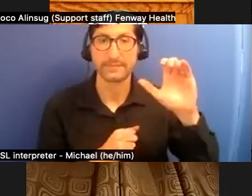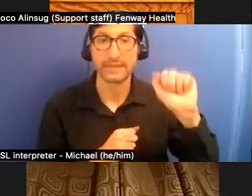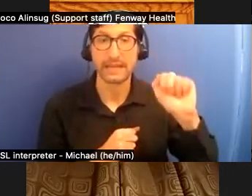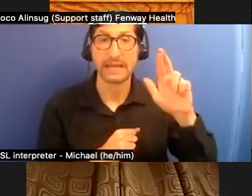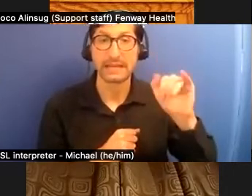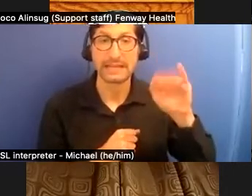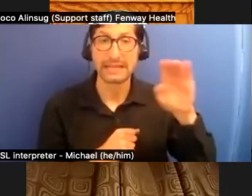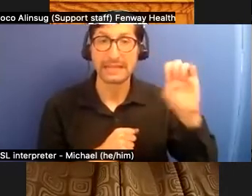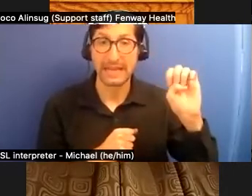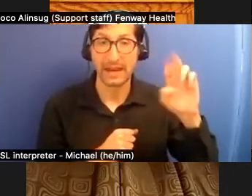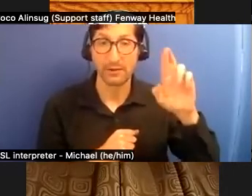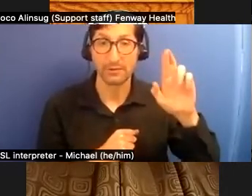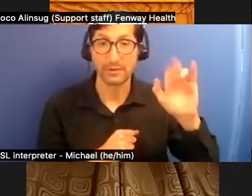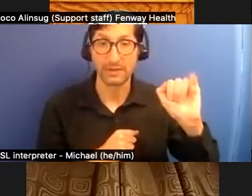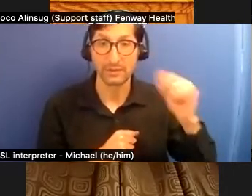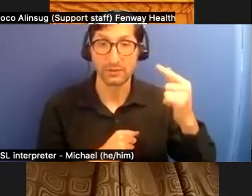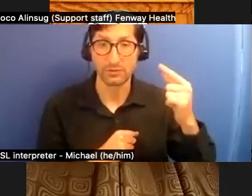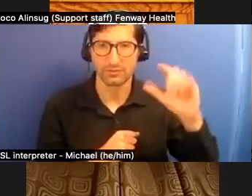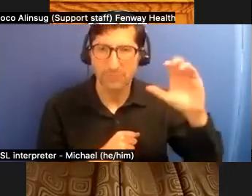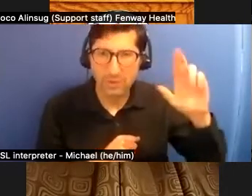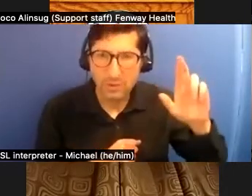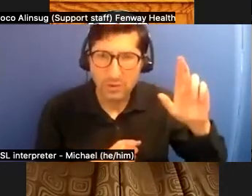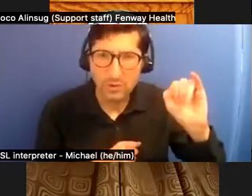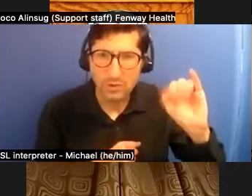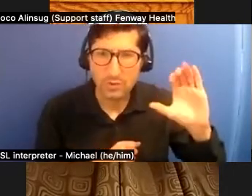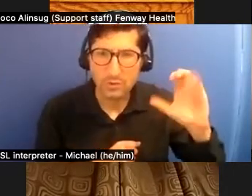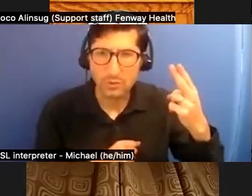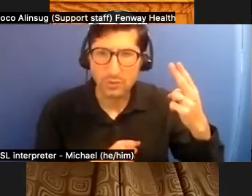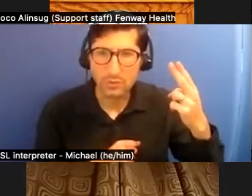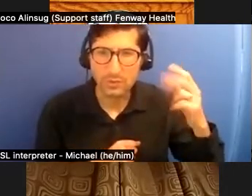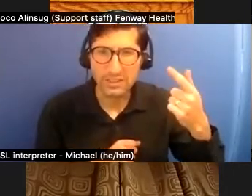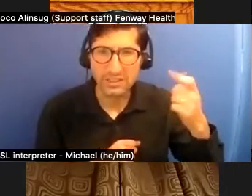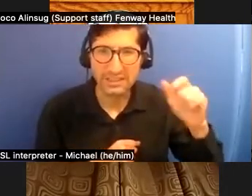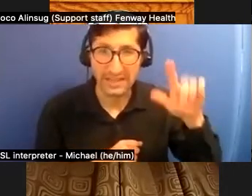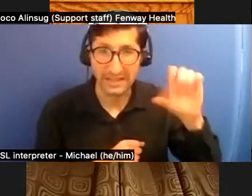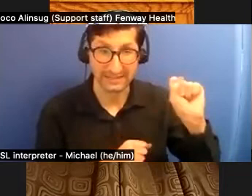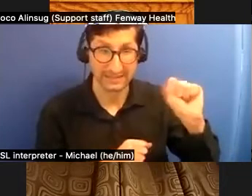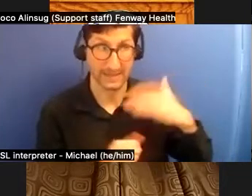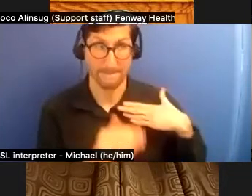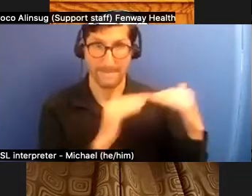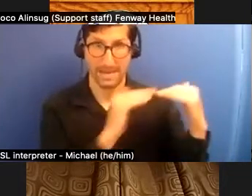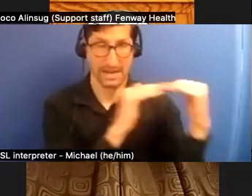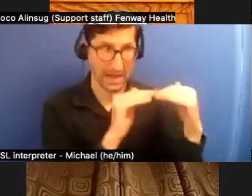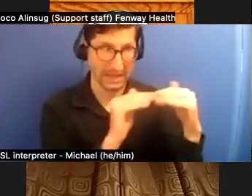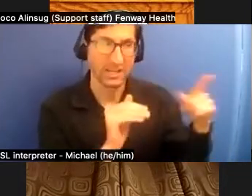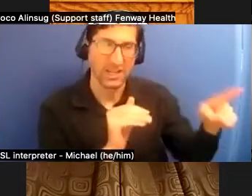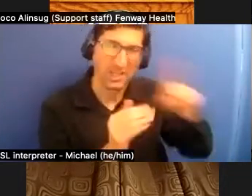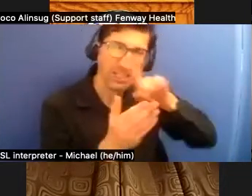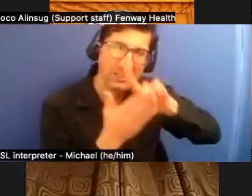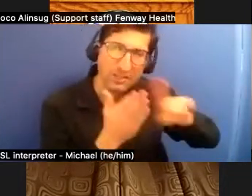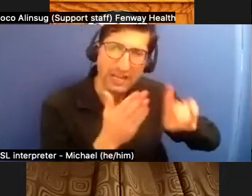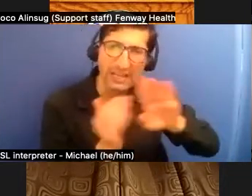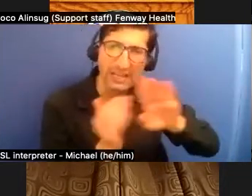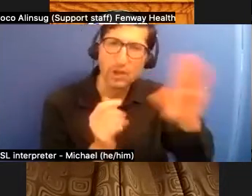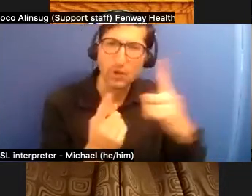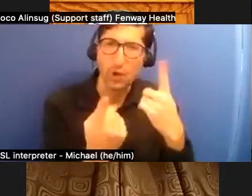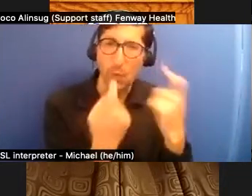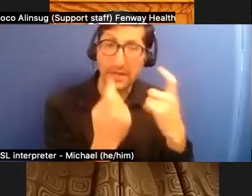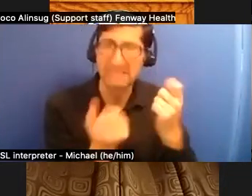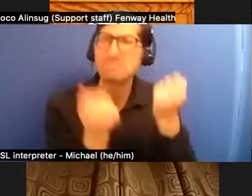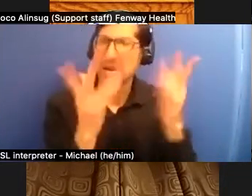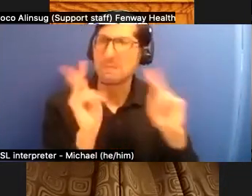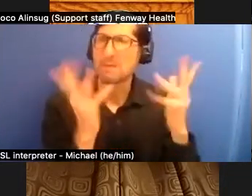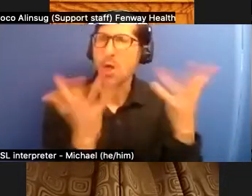screen, has the unenviable task of going through the questions. Many of you that registered submitted questions in advance, so we're